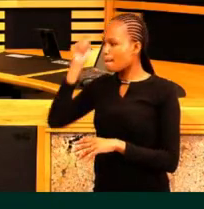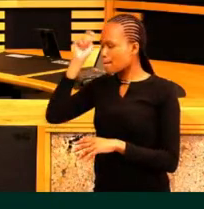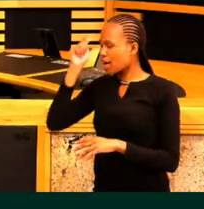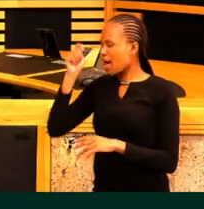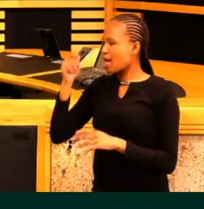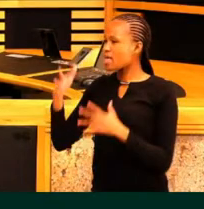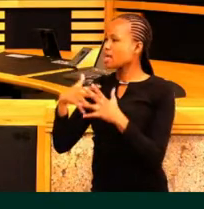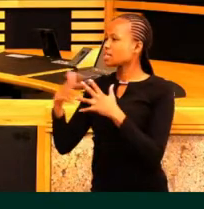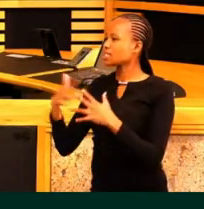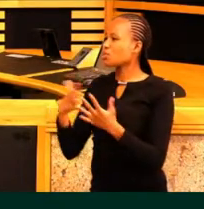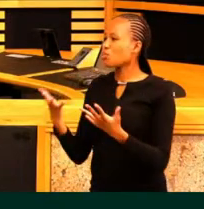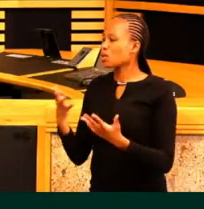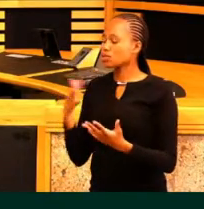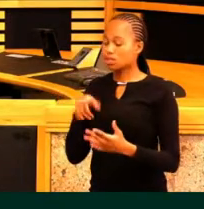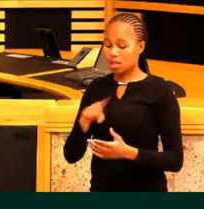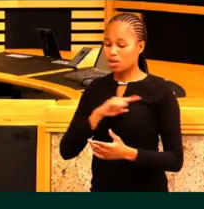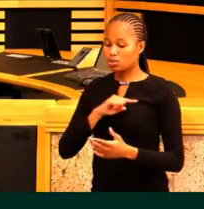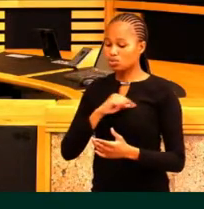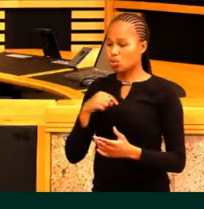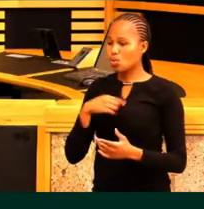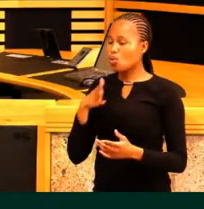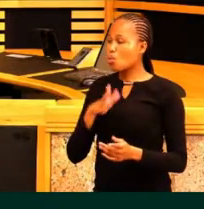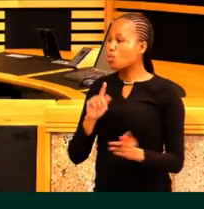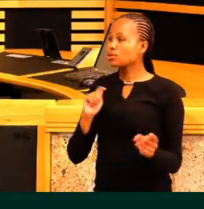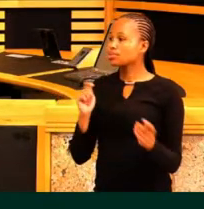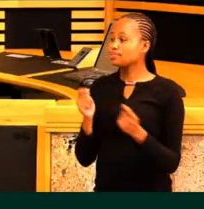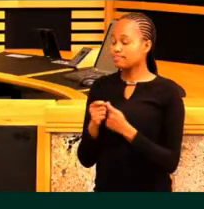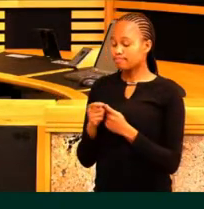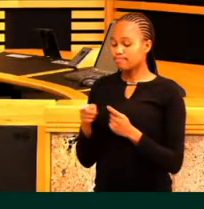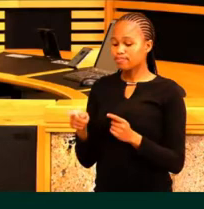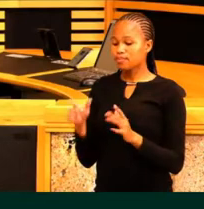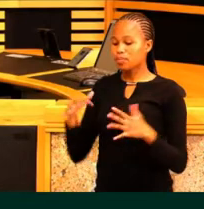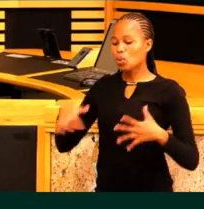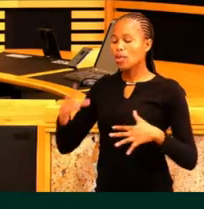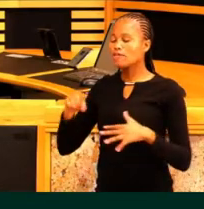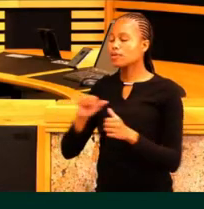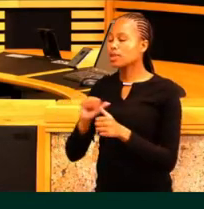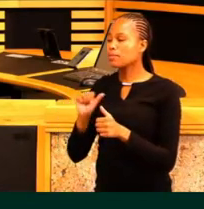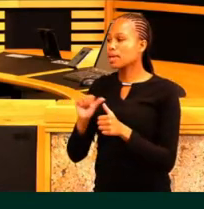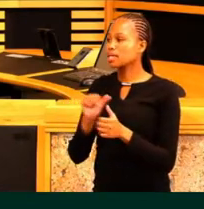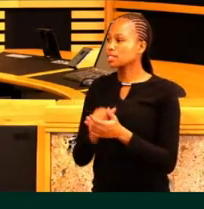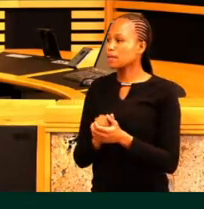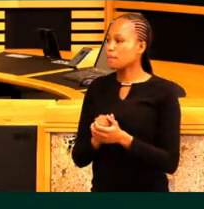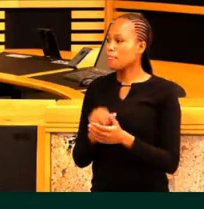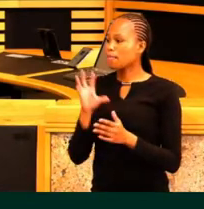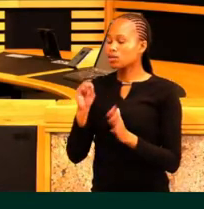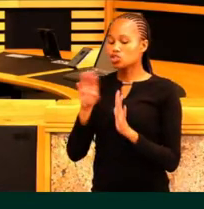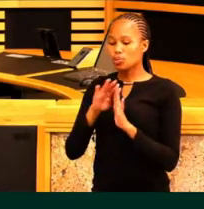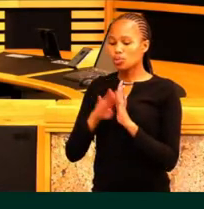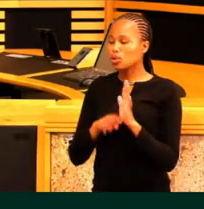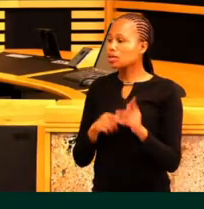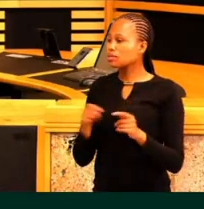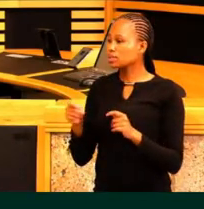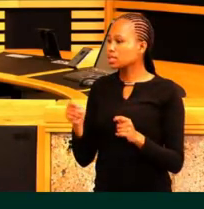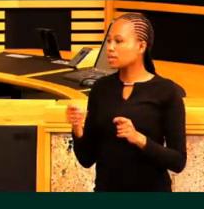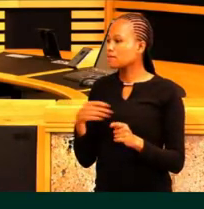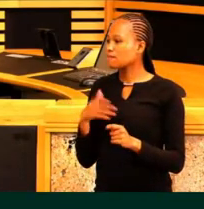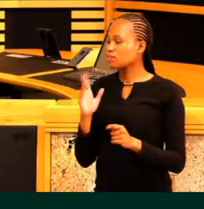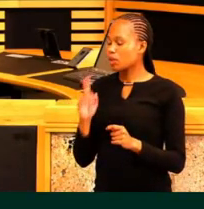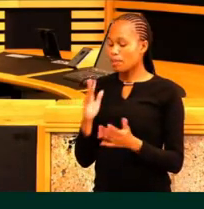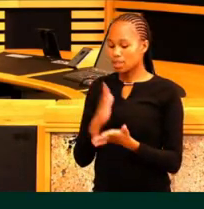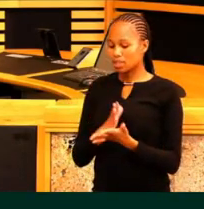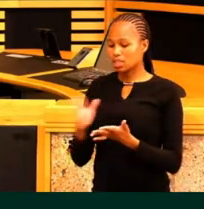able to use that and that's how we can tame the wild Coast for the better so a program director man this is